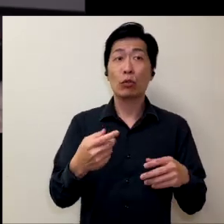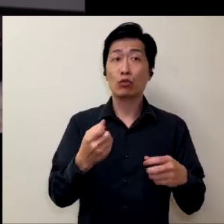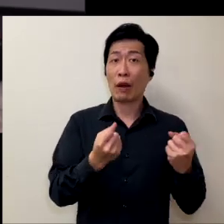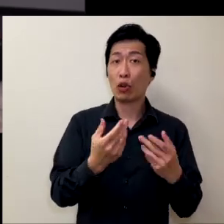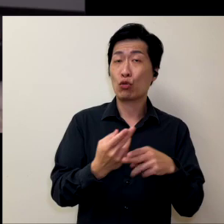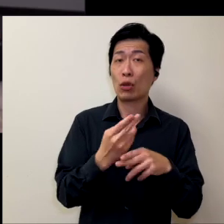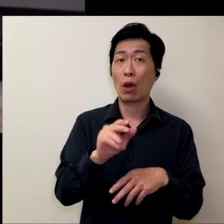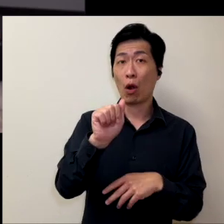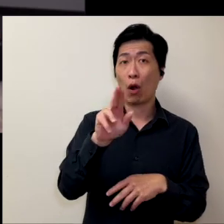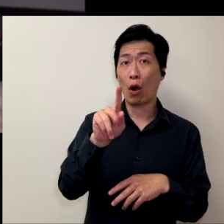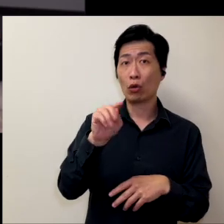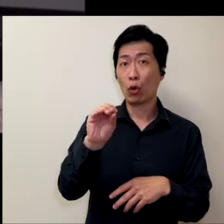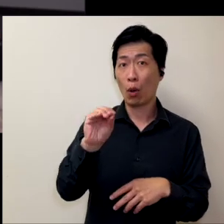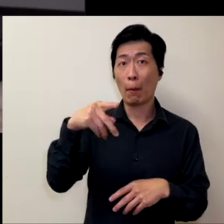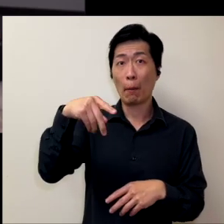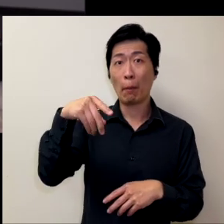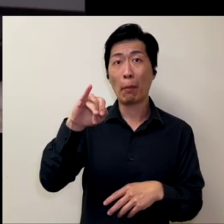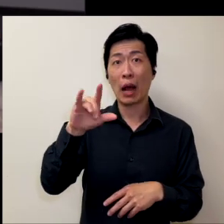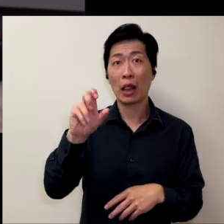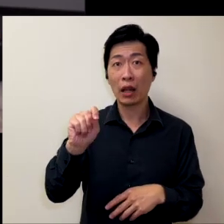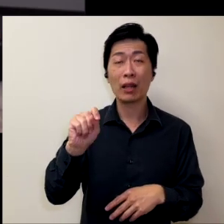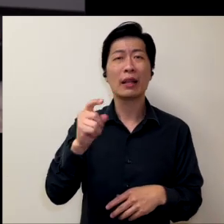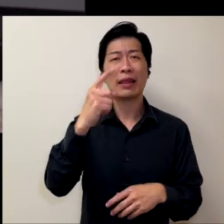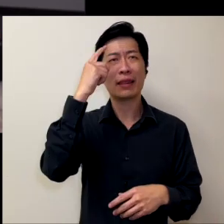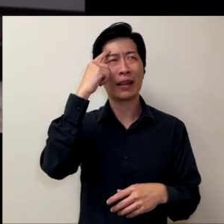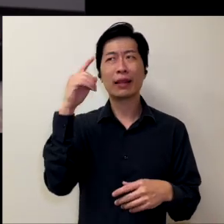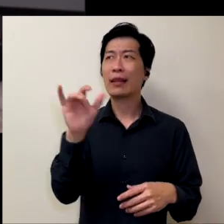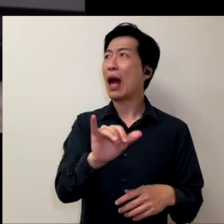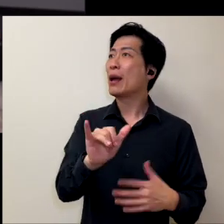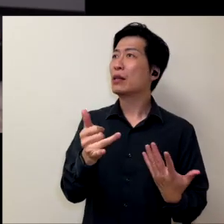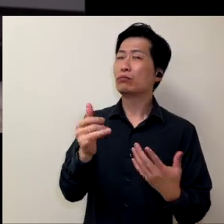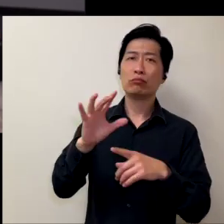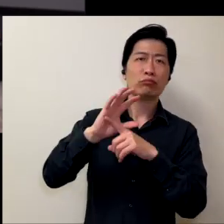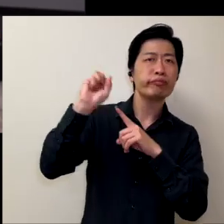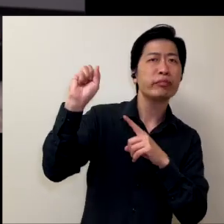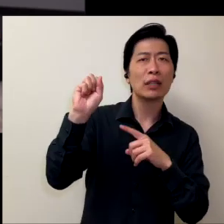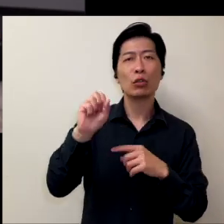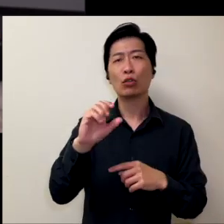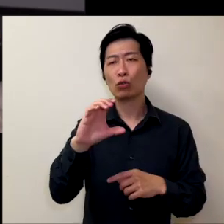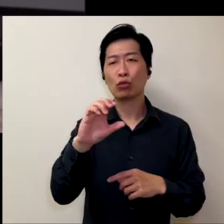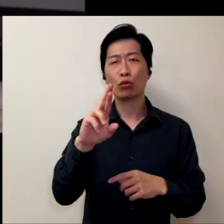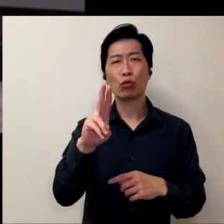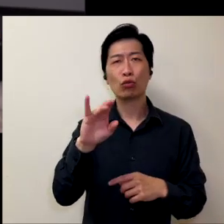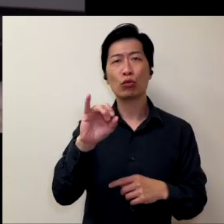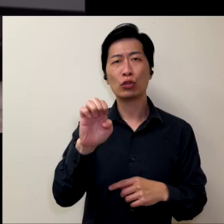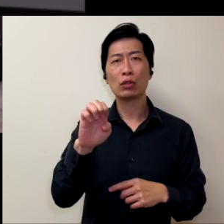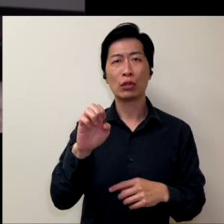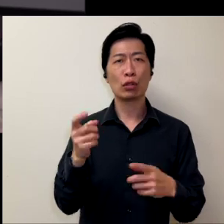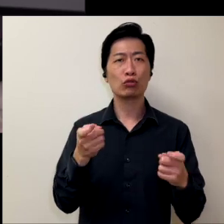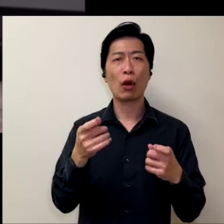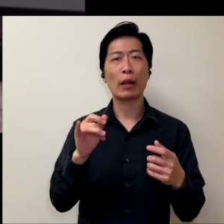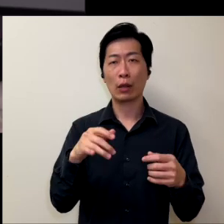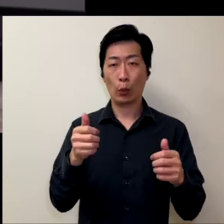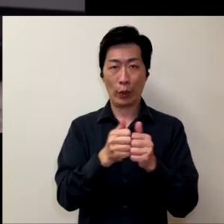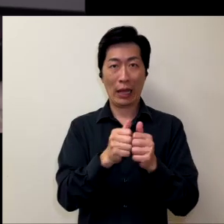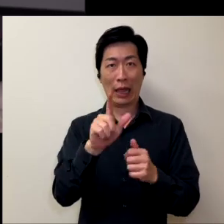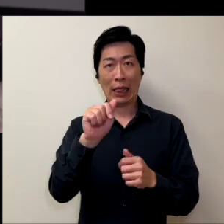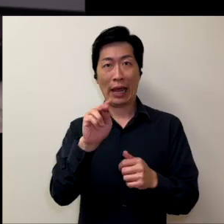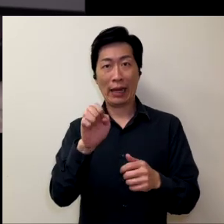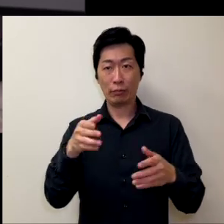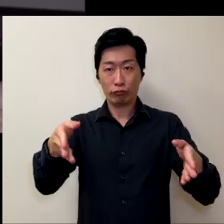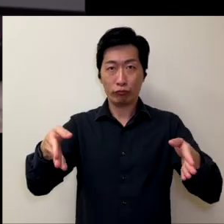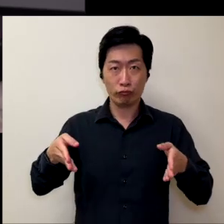have been using the autopilot system, which the autopilot system is, think of it as a very advanced cruise control system with lane